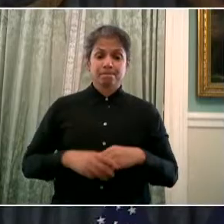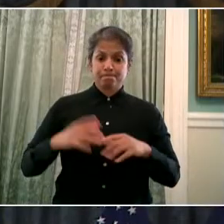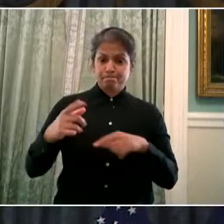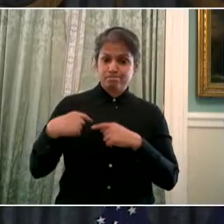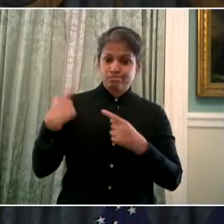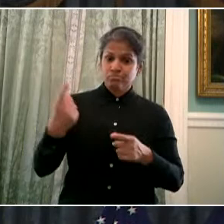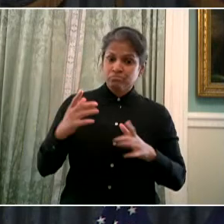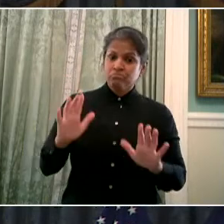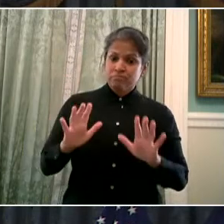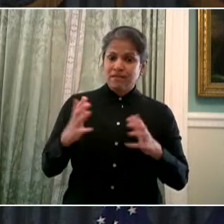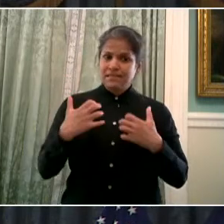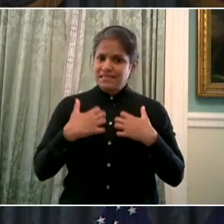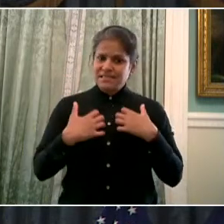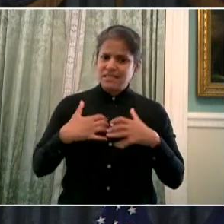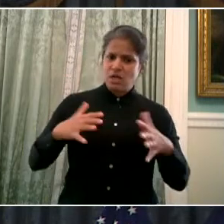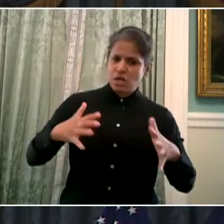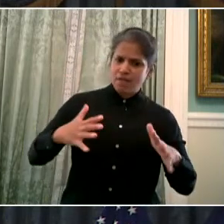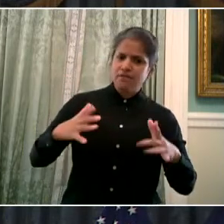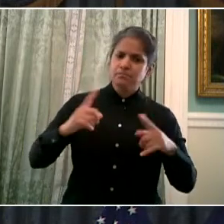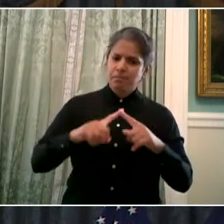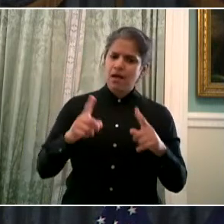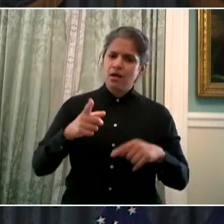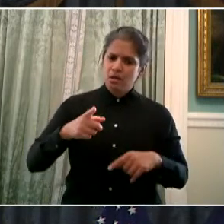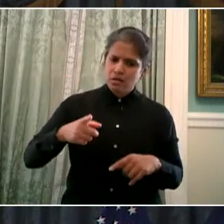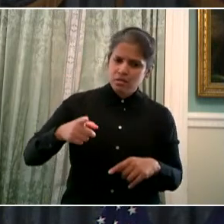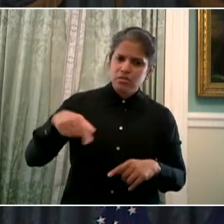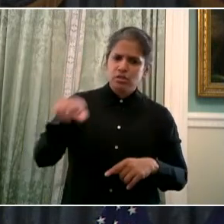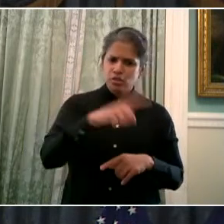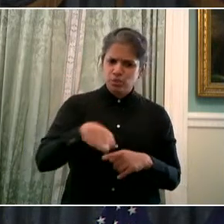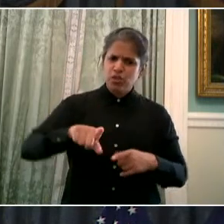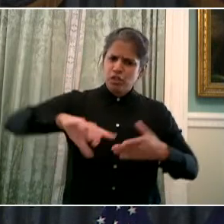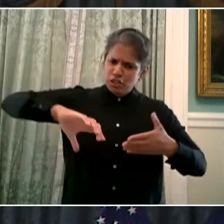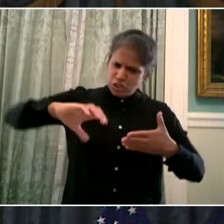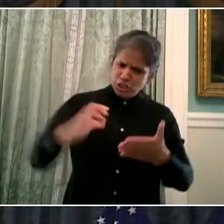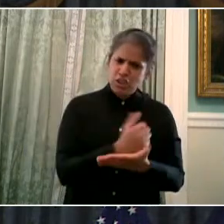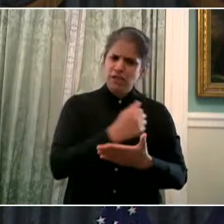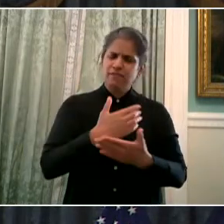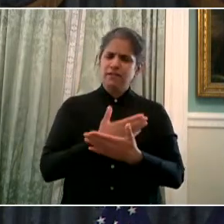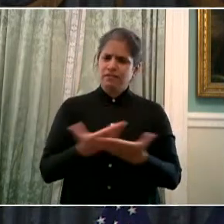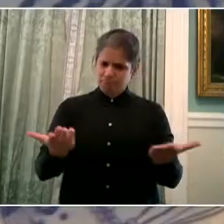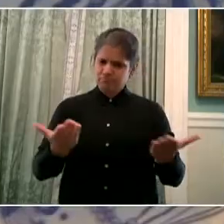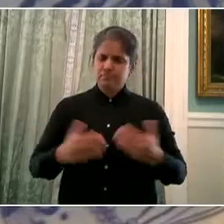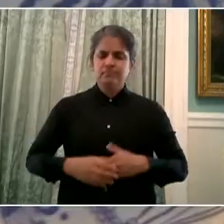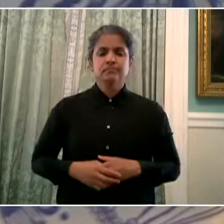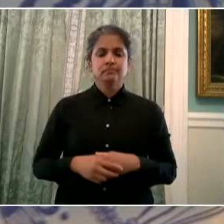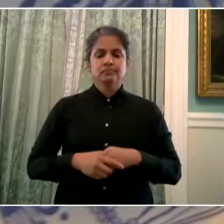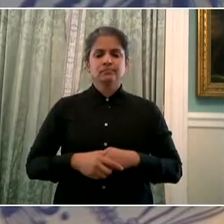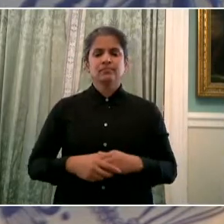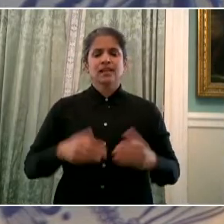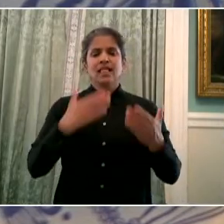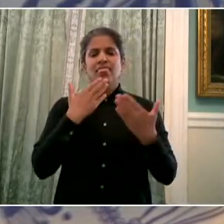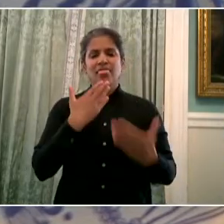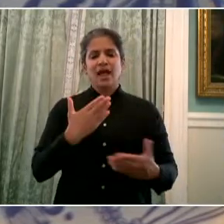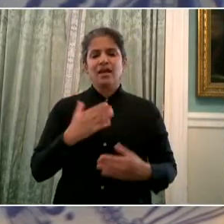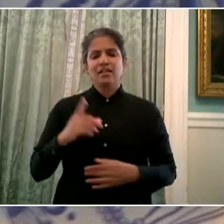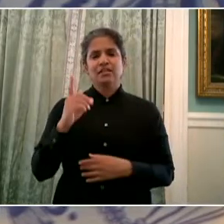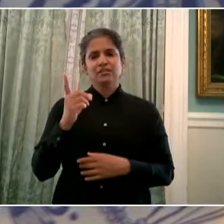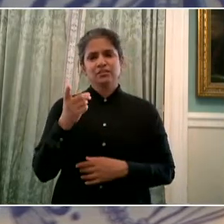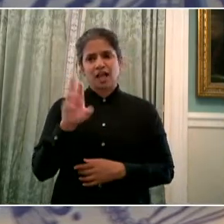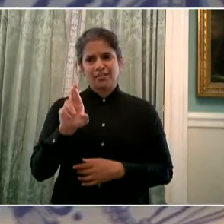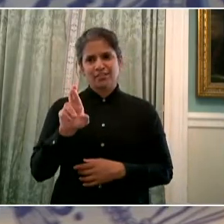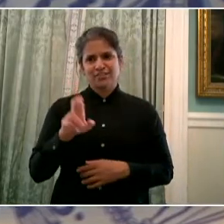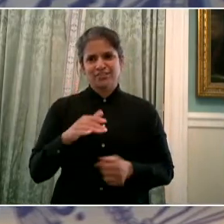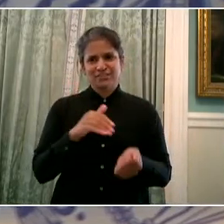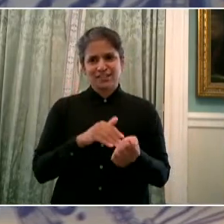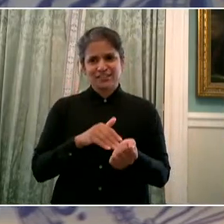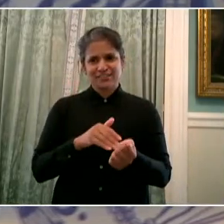Don. So make no mistake, these wildfires are a climate issue. Mayor Adams joined the mayors of